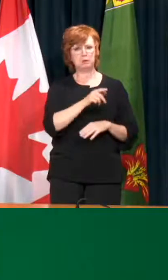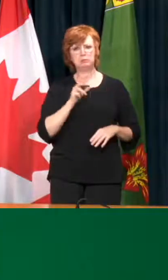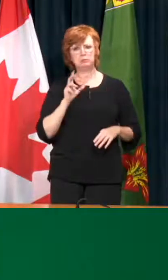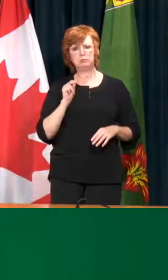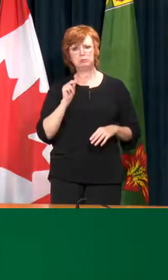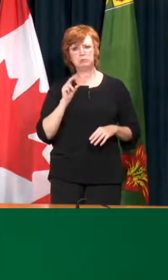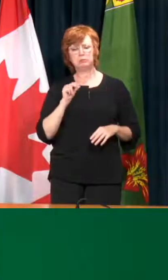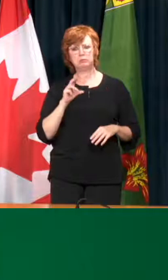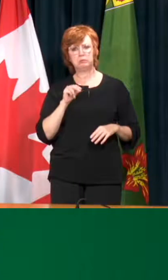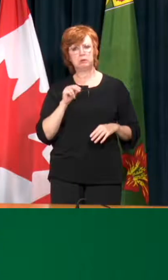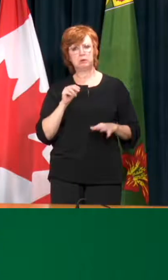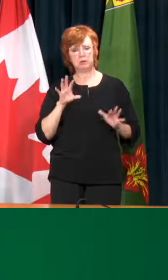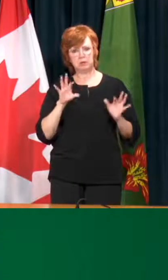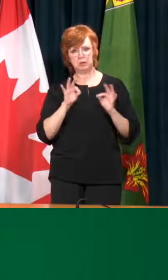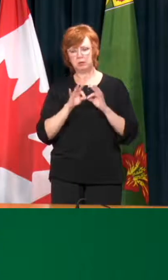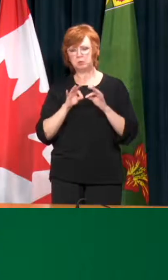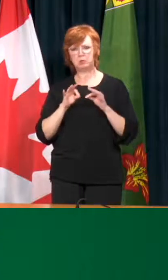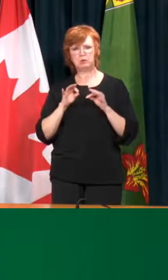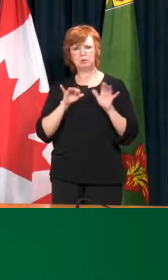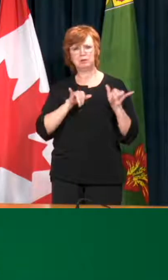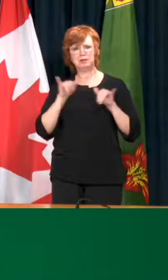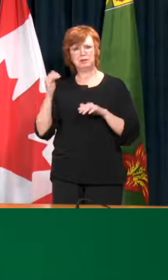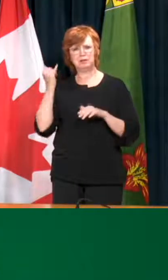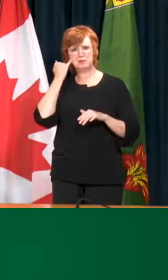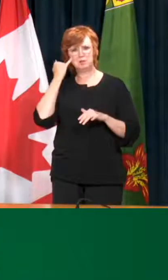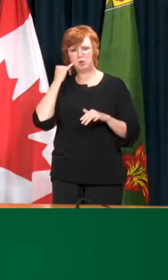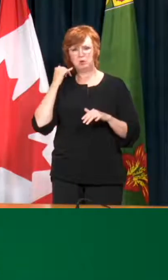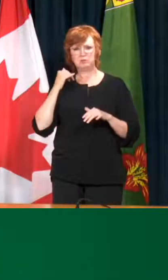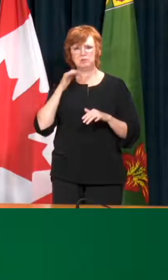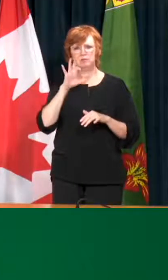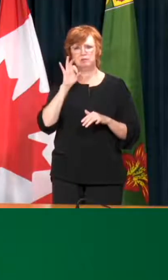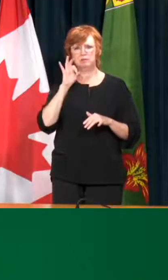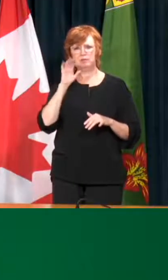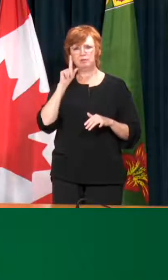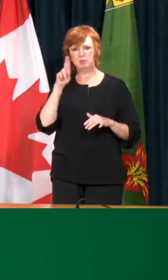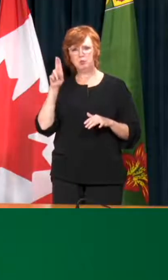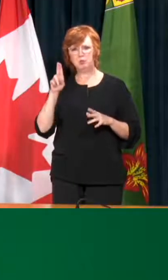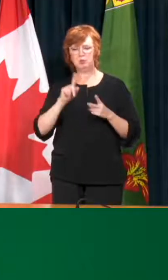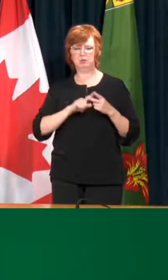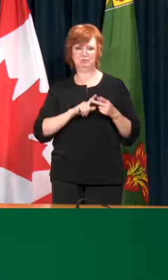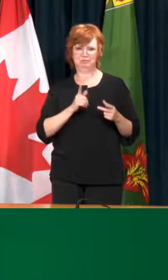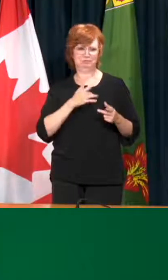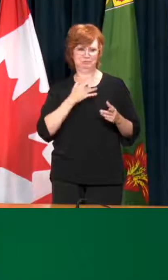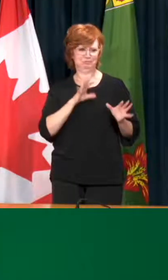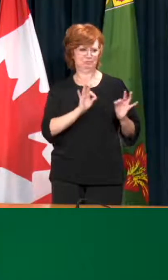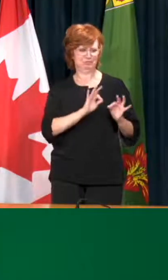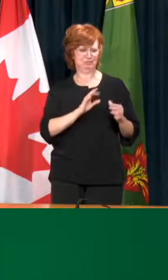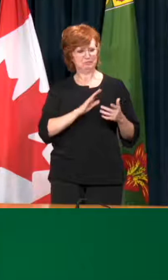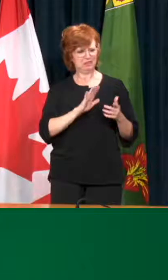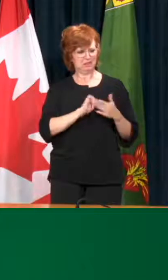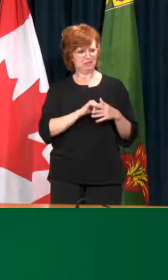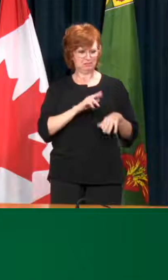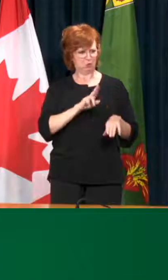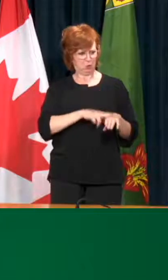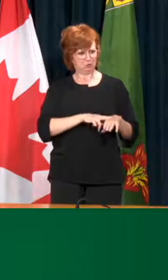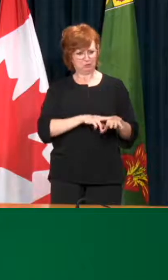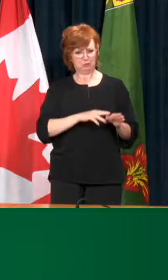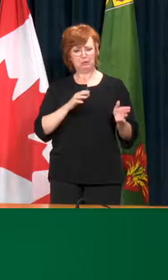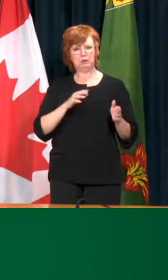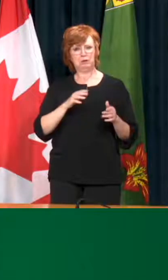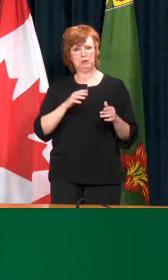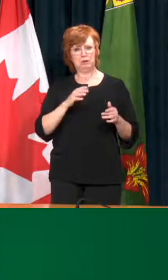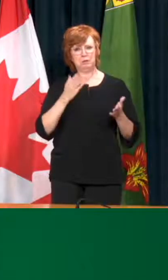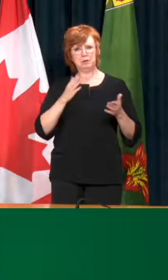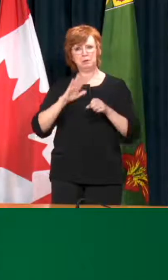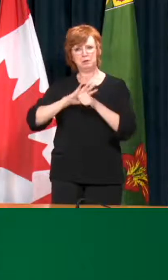that, just like we do with other infectious diseases, it's something that we have to normalize for the next little while, that we just need to go through the